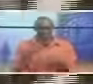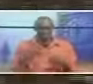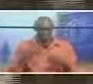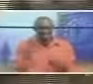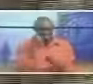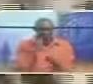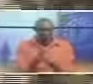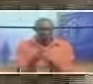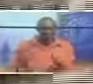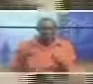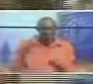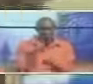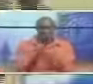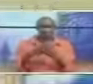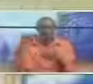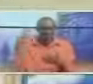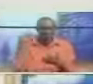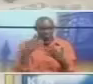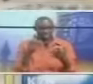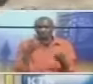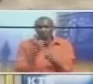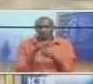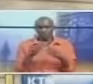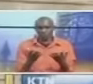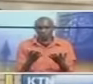effort that you don't get to see goes into it.